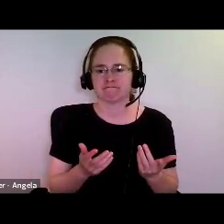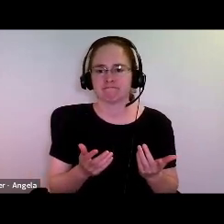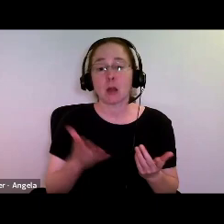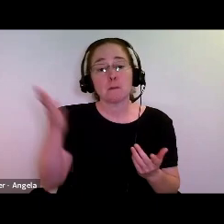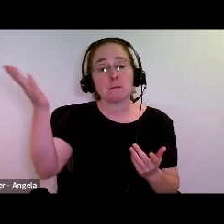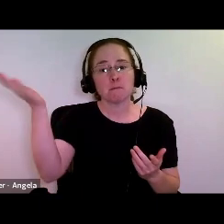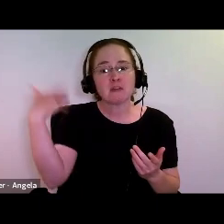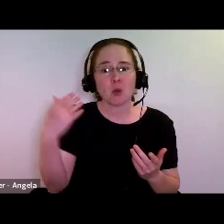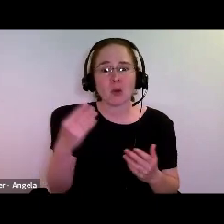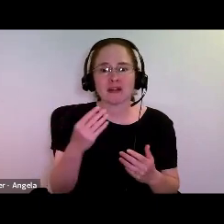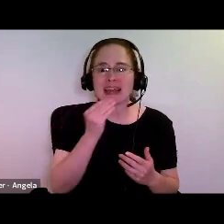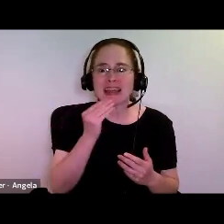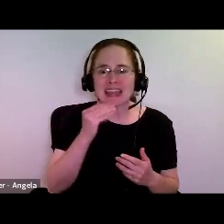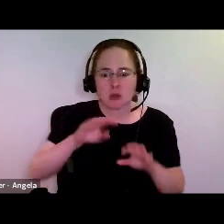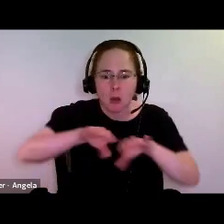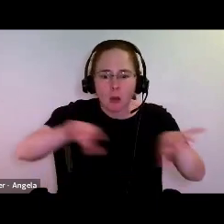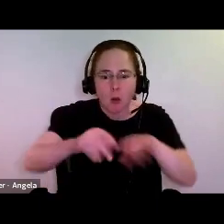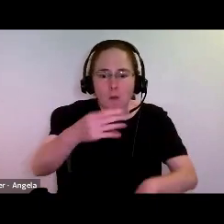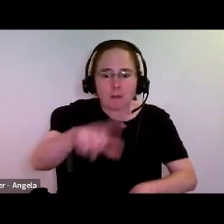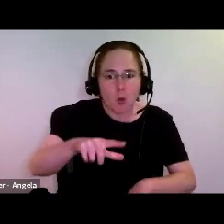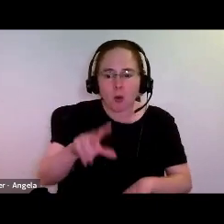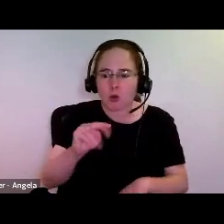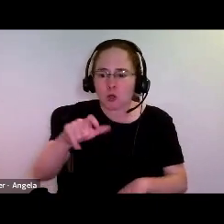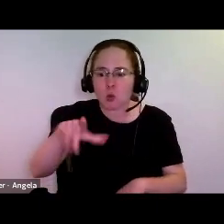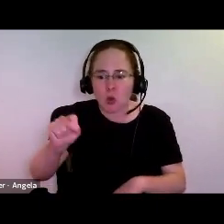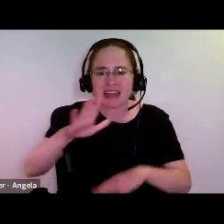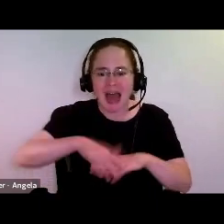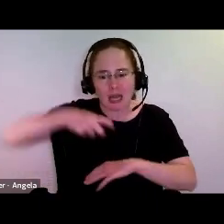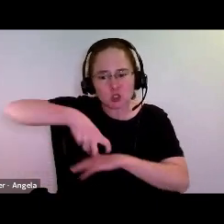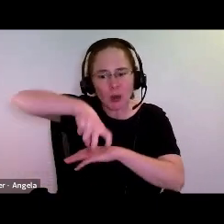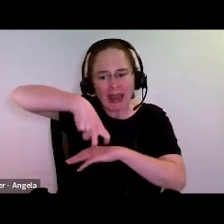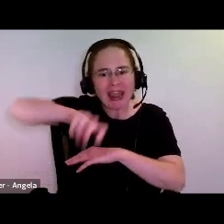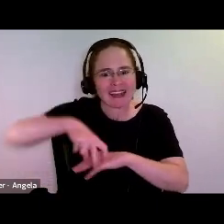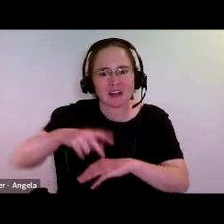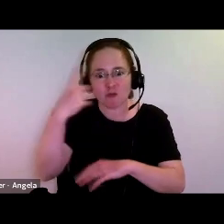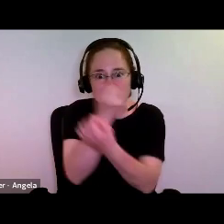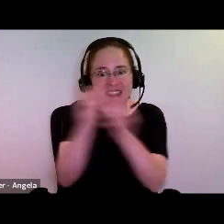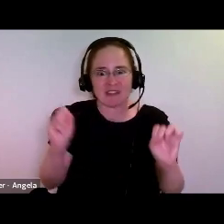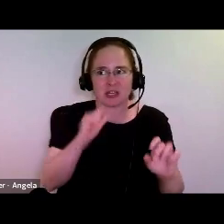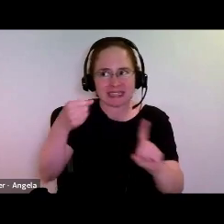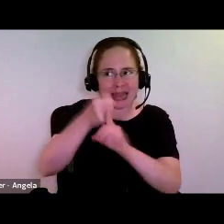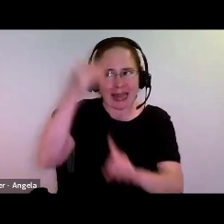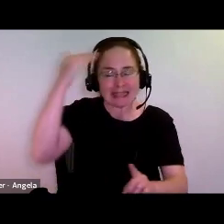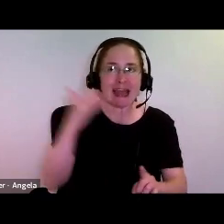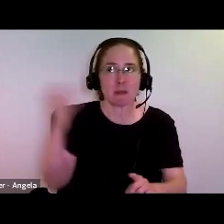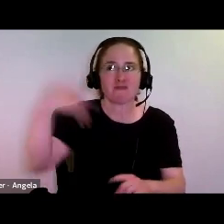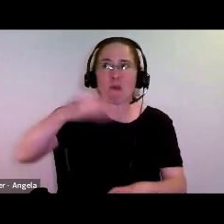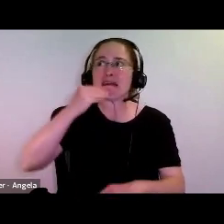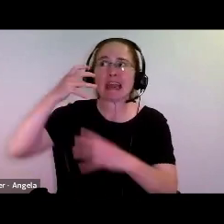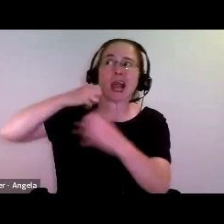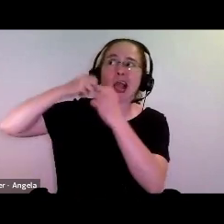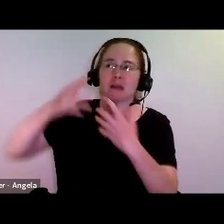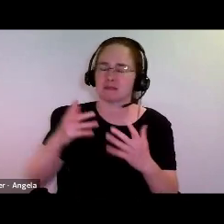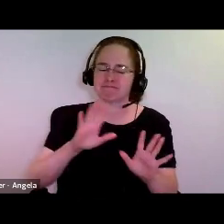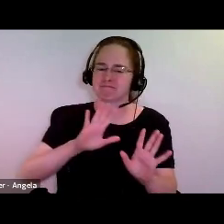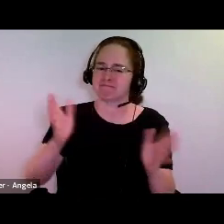would eat the pool noodles on his sensory swing that we had there for safety so he didn't hit his head on it. He no longer is that